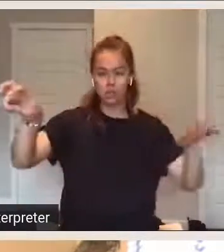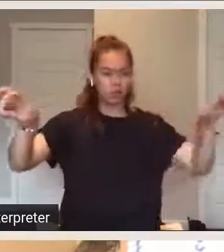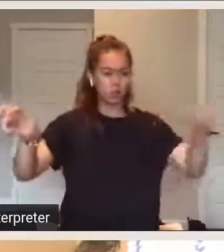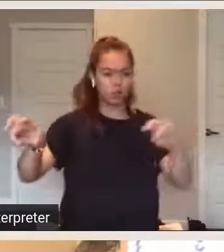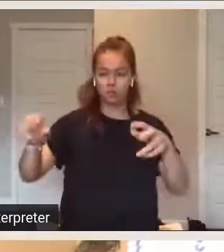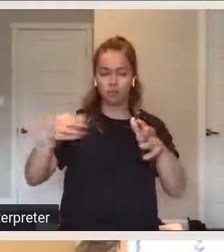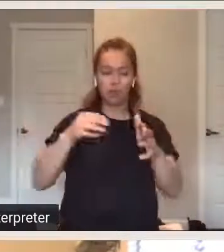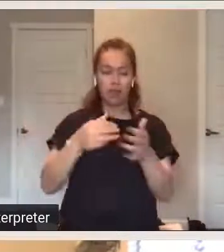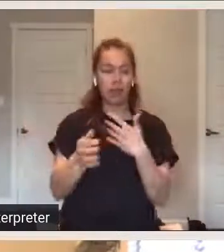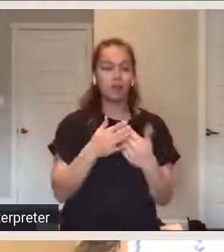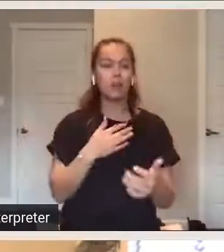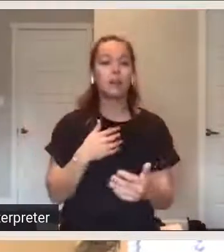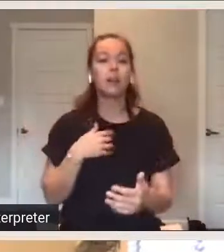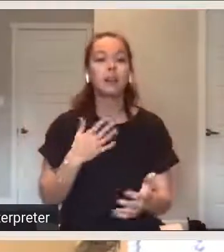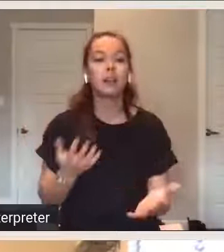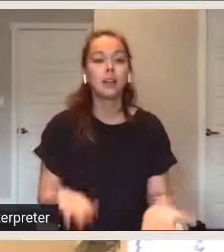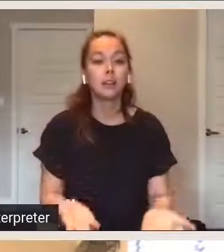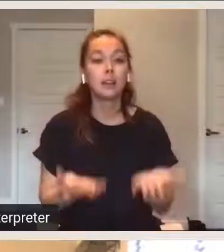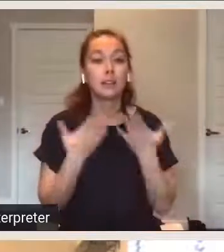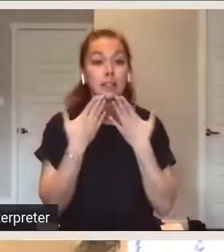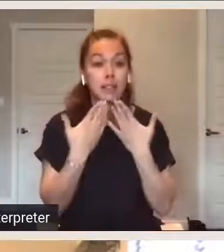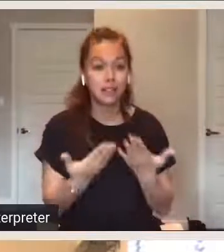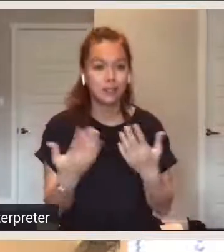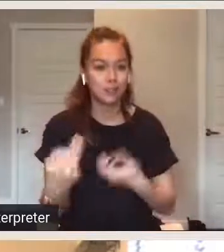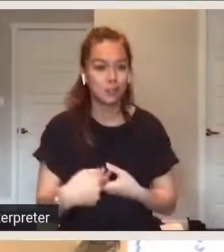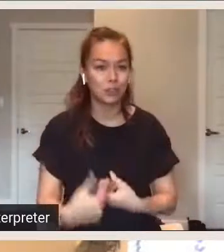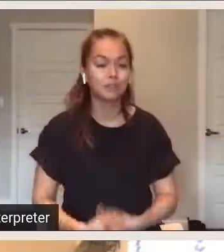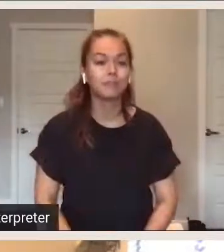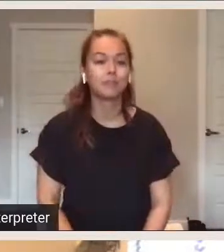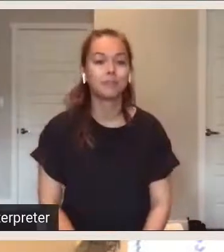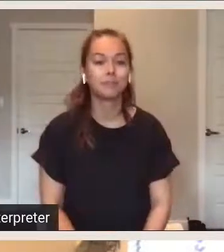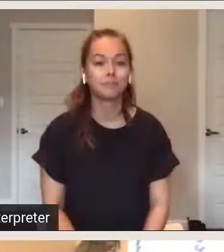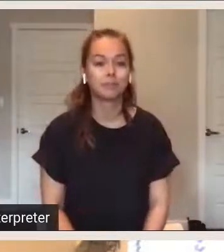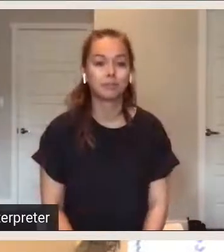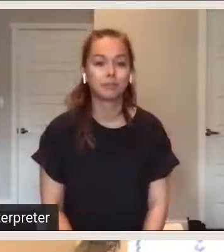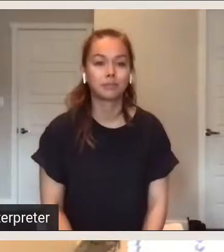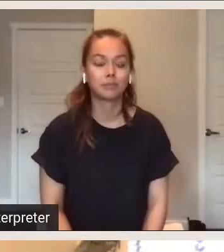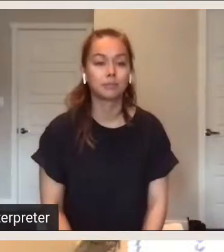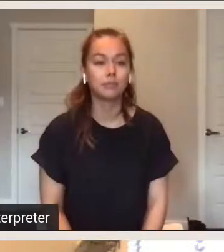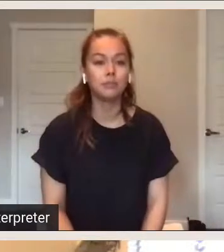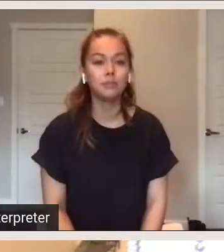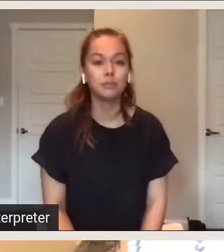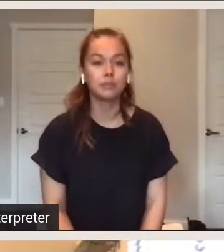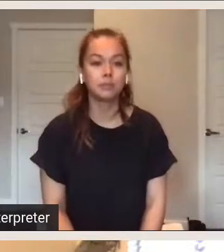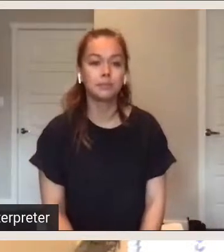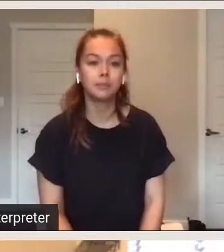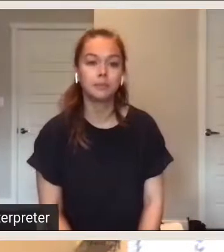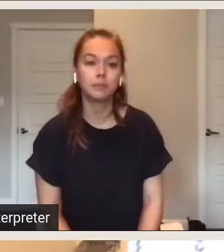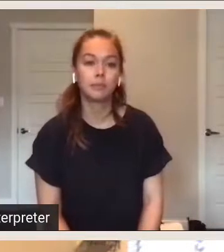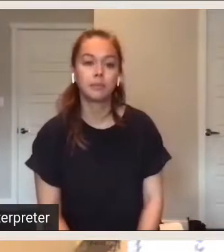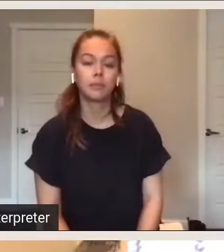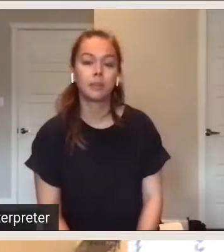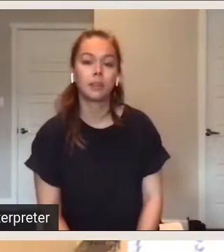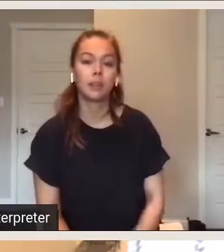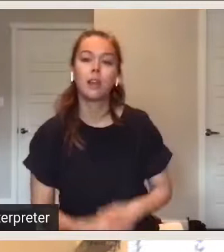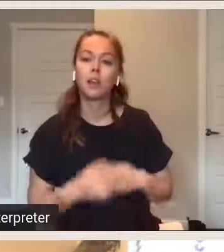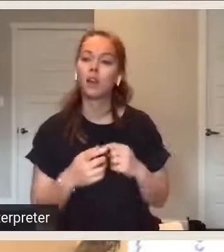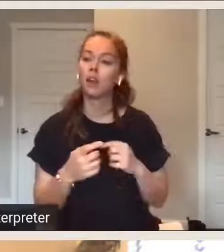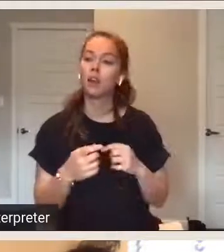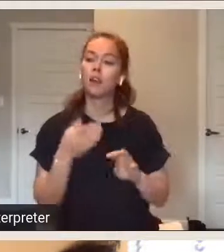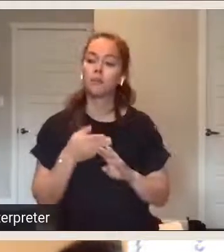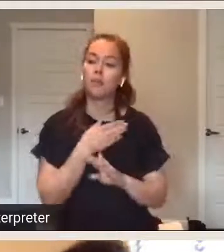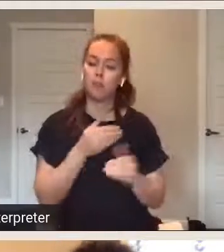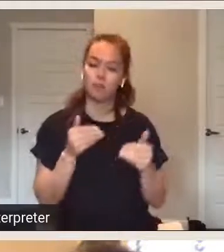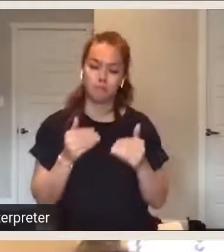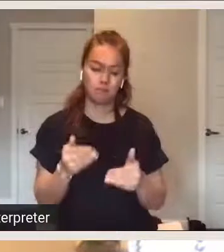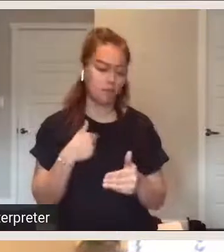Anyways, on that note, for me, when I was just like preparing for this Q&A, I was just